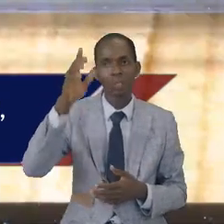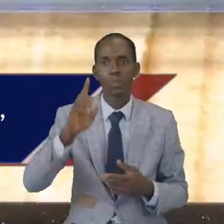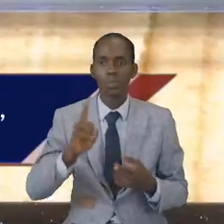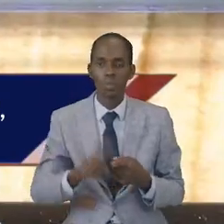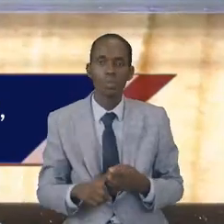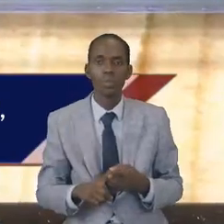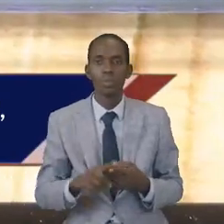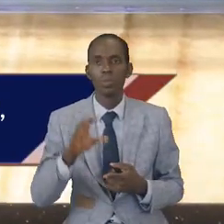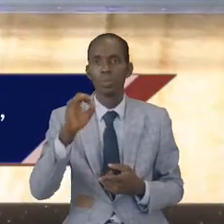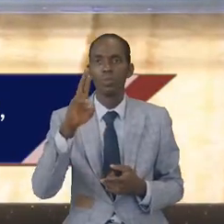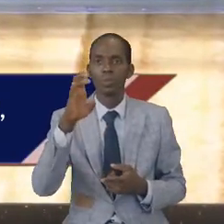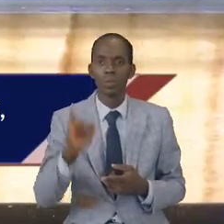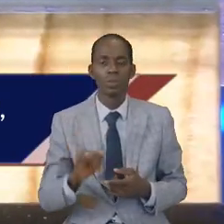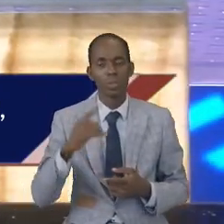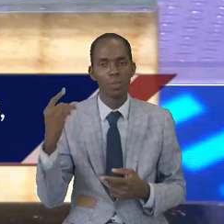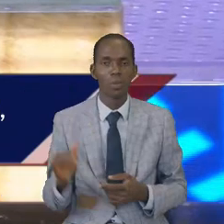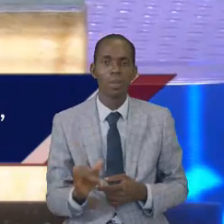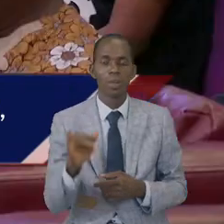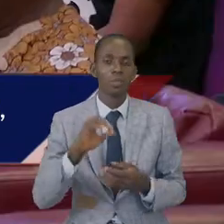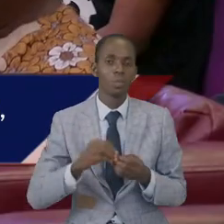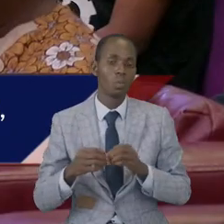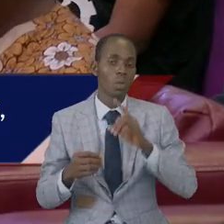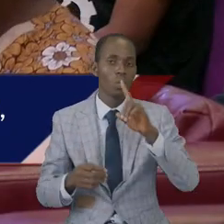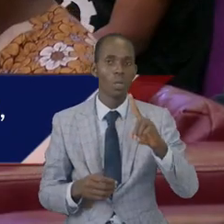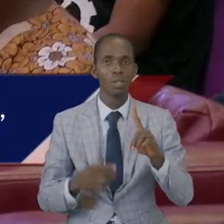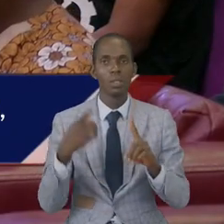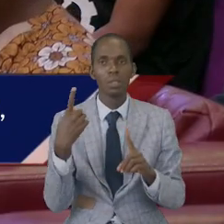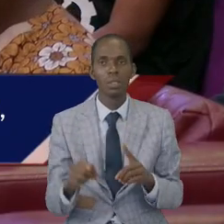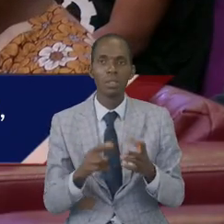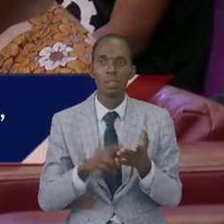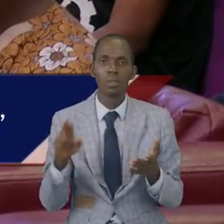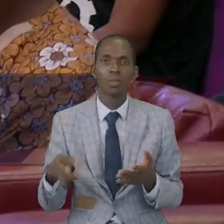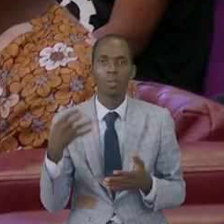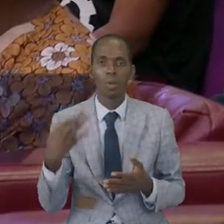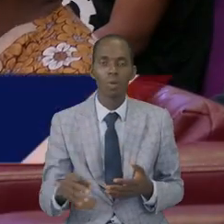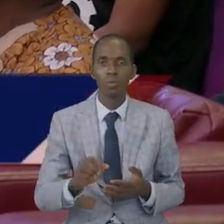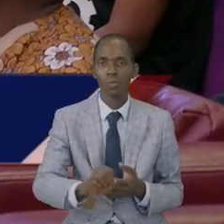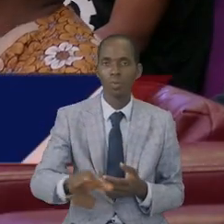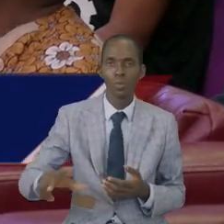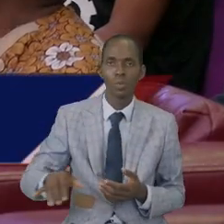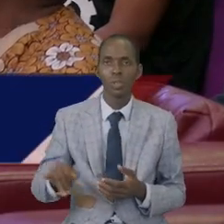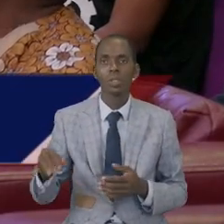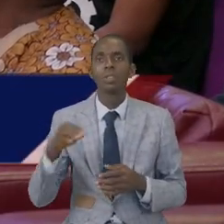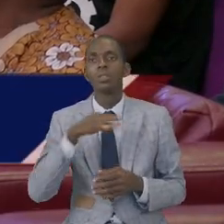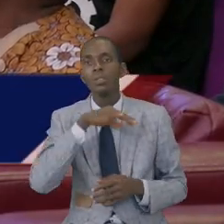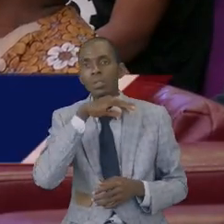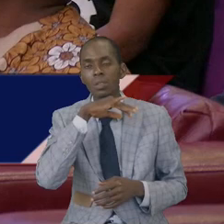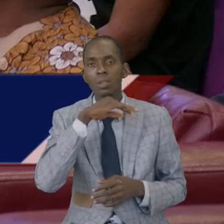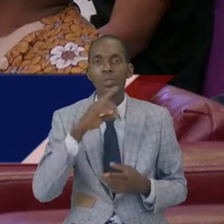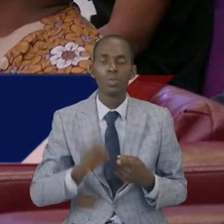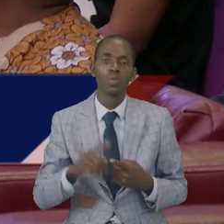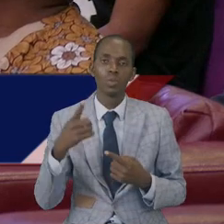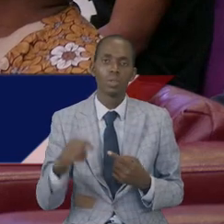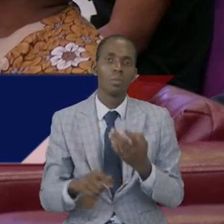fury forever. Look at number one. Number one is the consequence of sowing defilement to